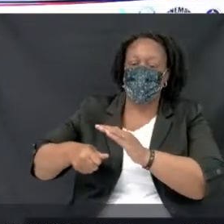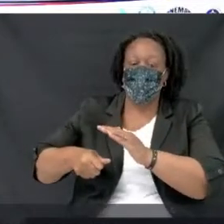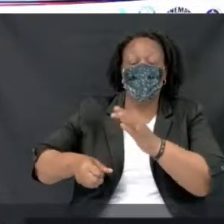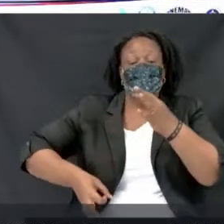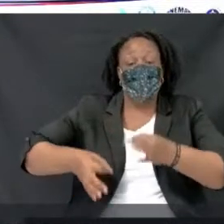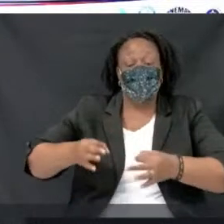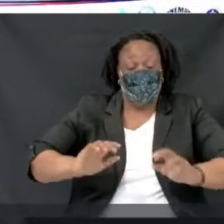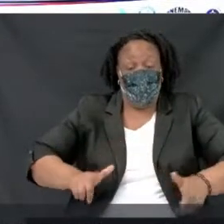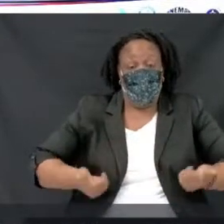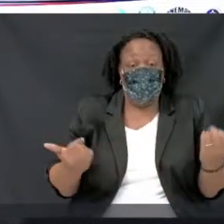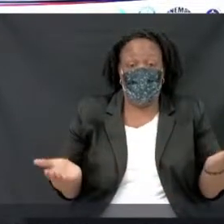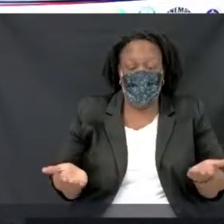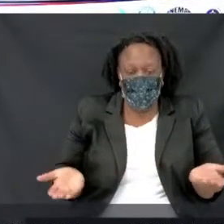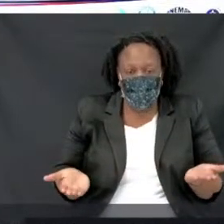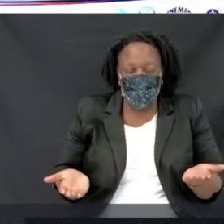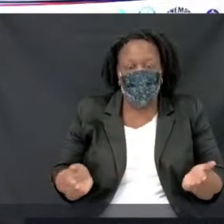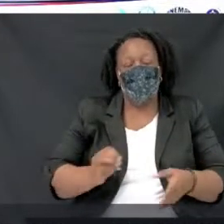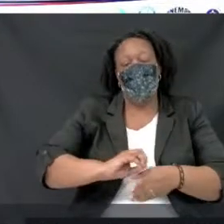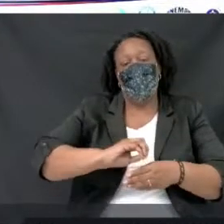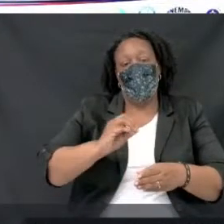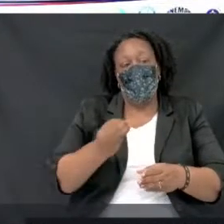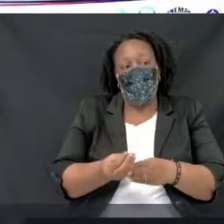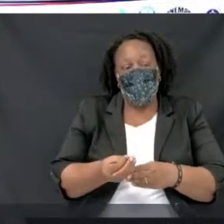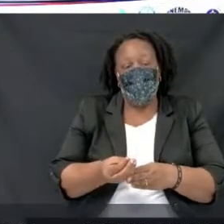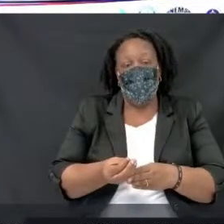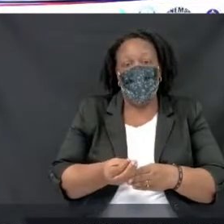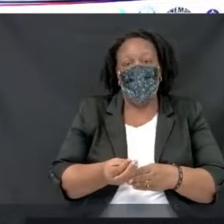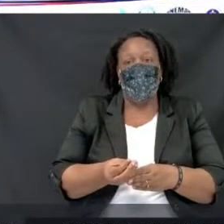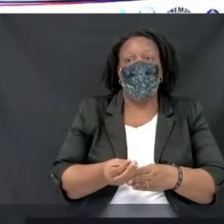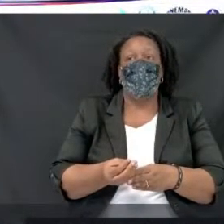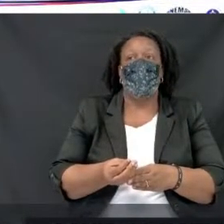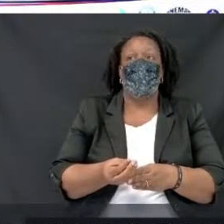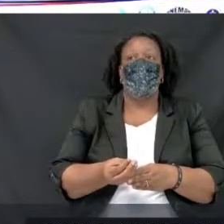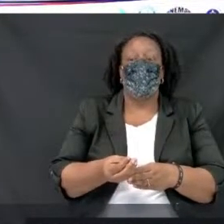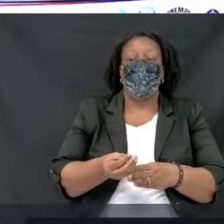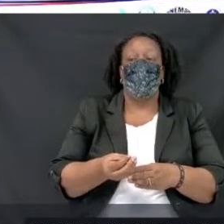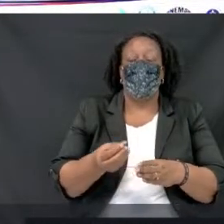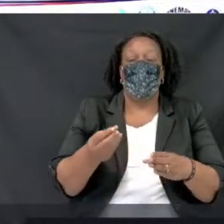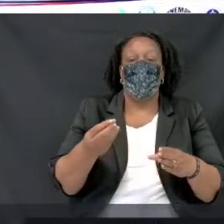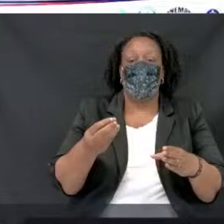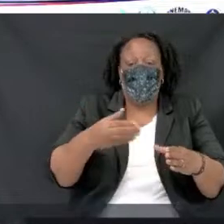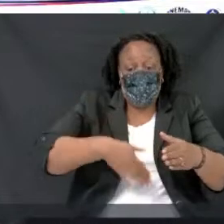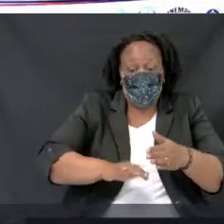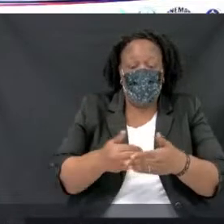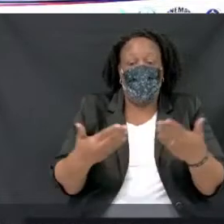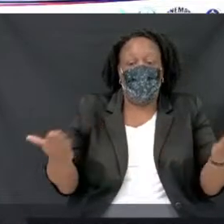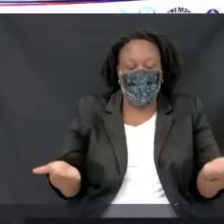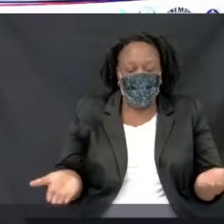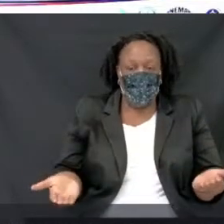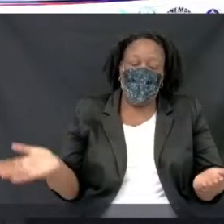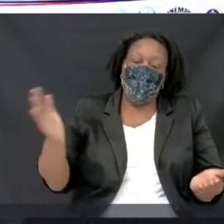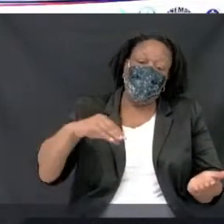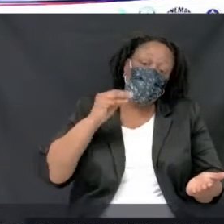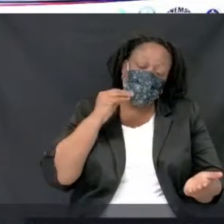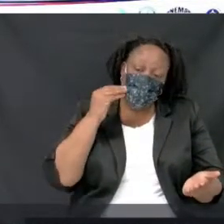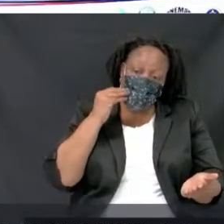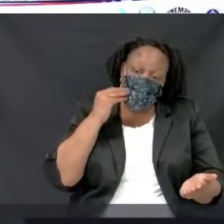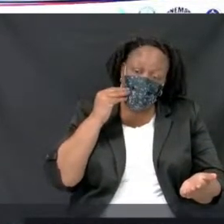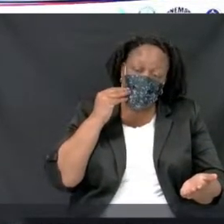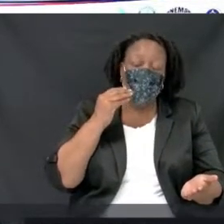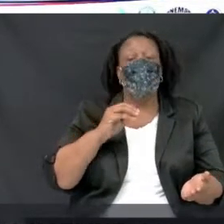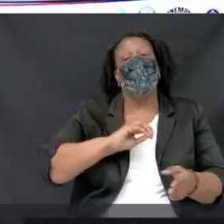a resident by being a holder of annual residency, residency by marriage, a work permit, or student